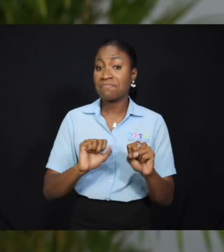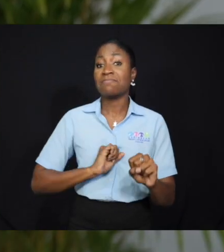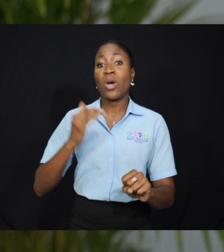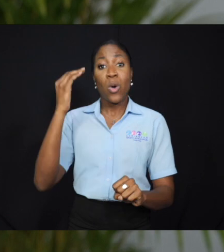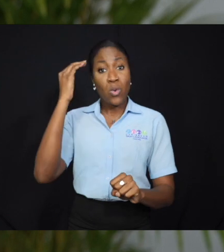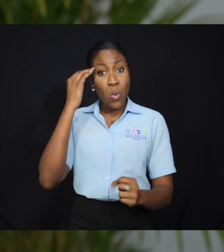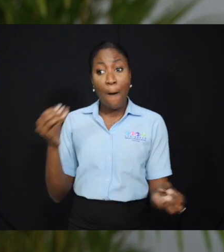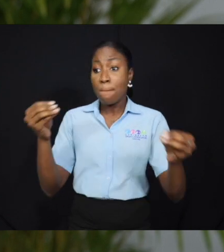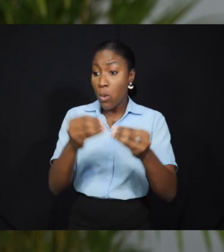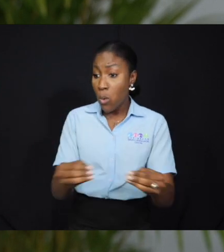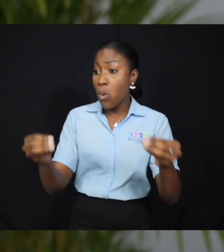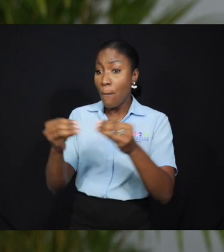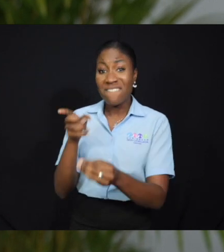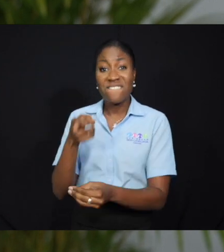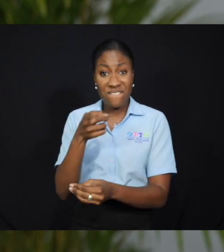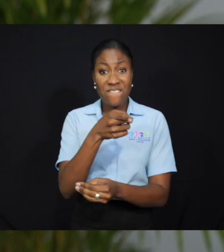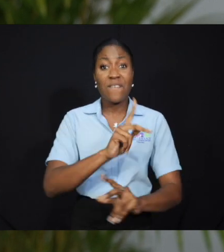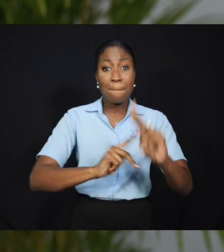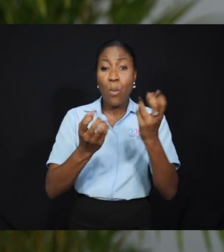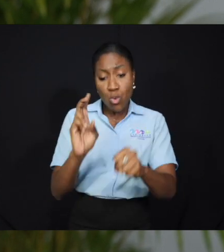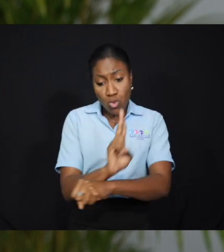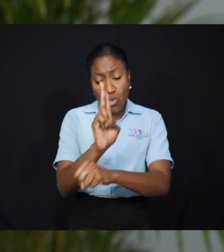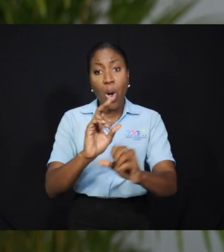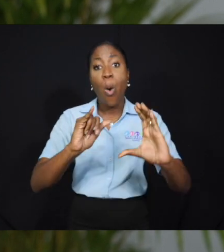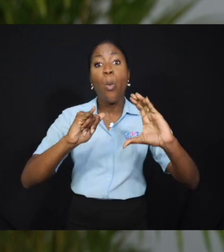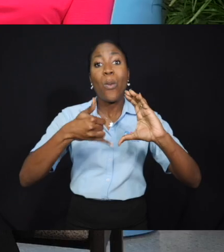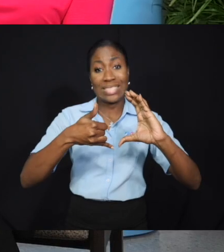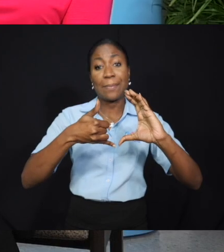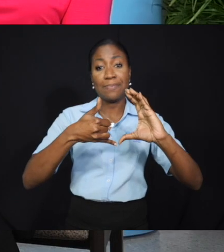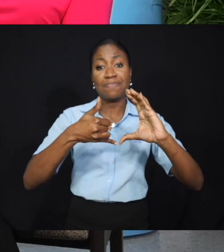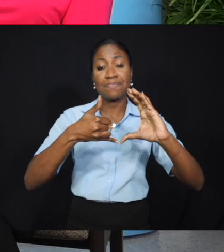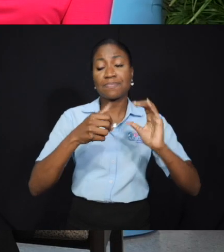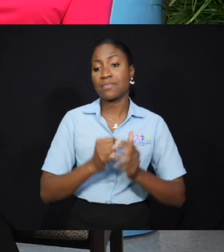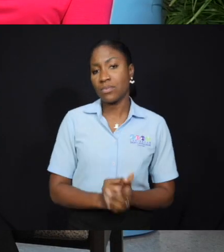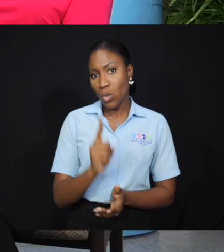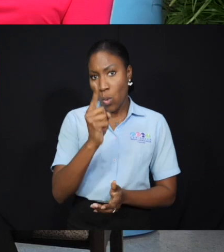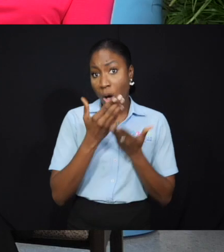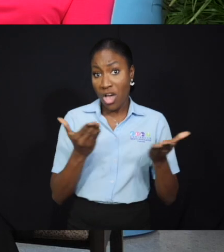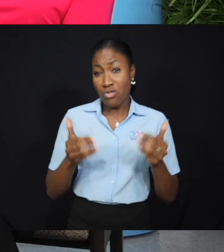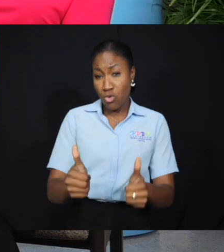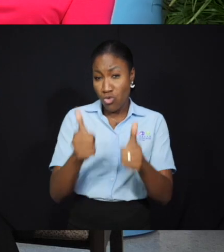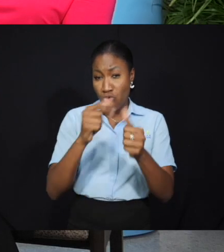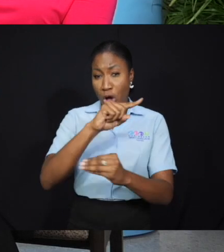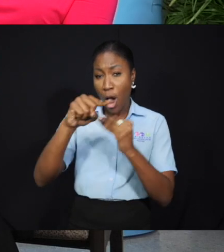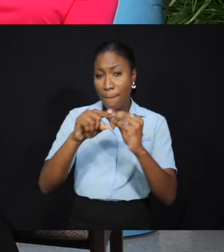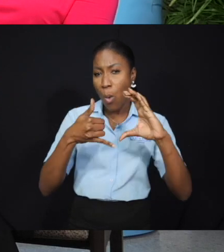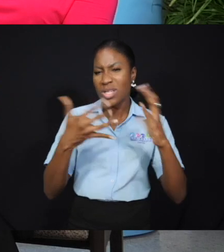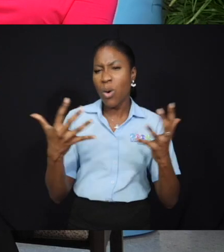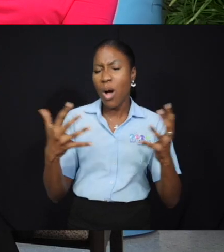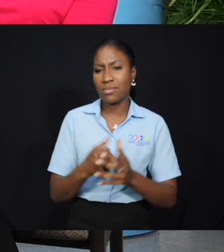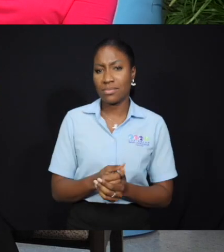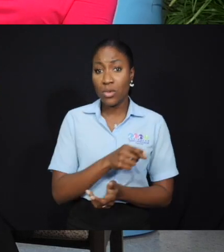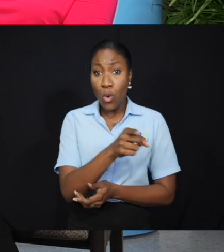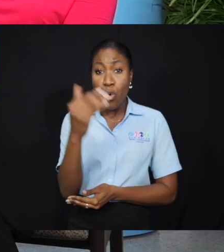increased, especially through the WhatsApp. And the nice thing about the WhatsApp is that you